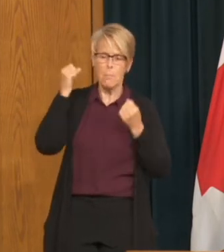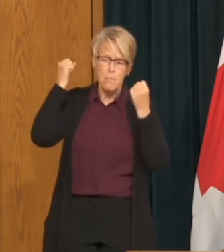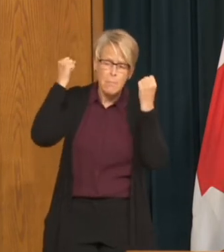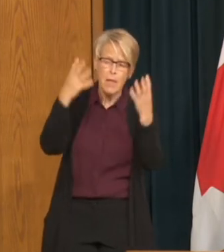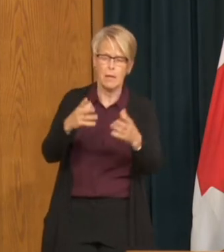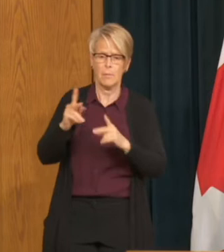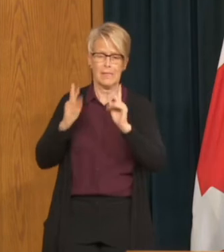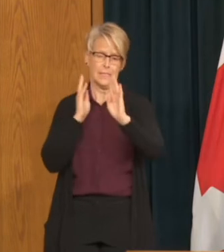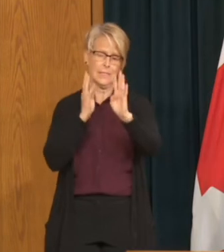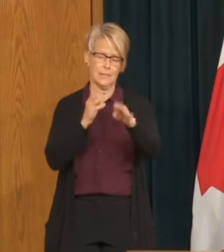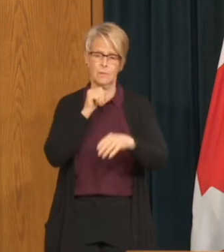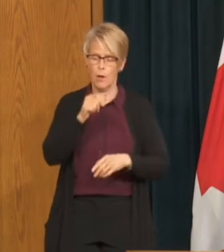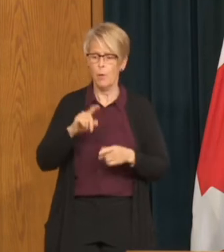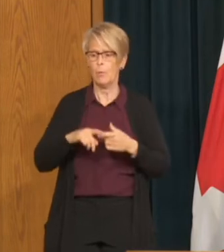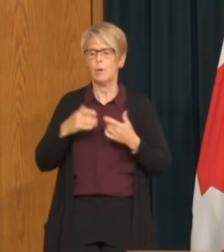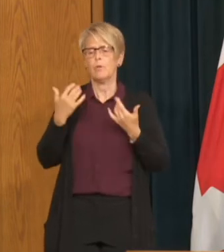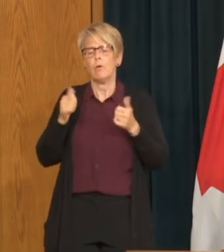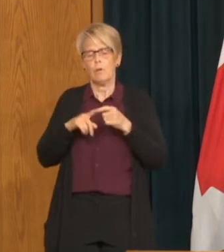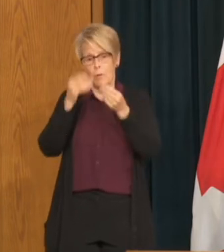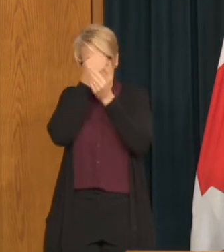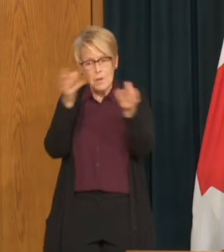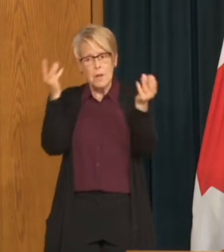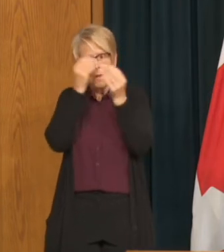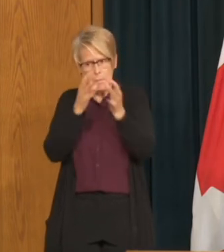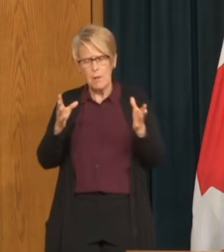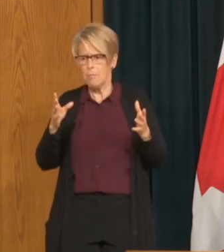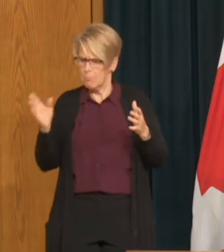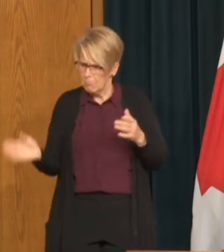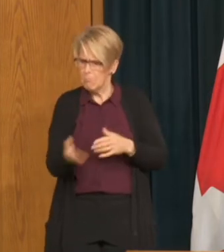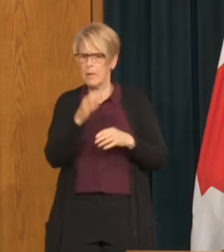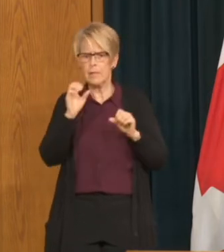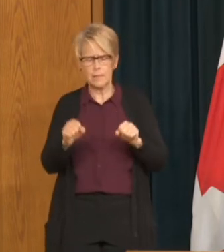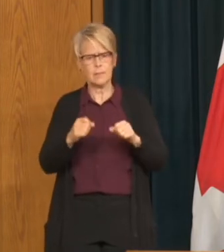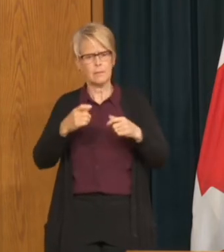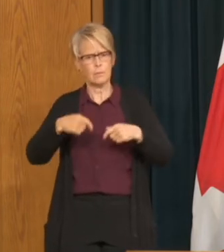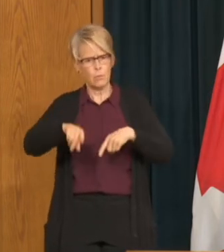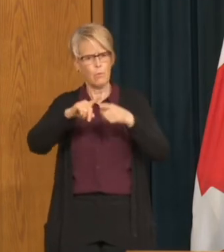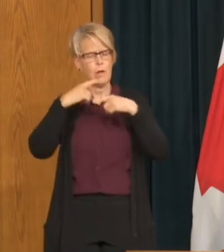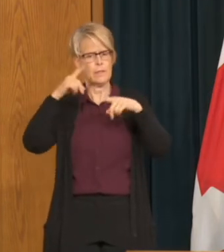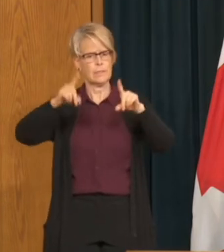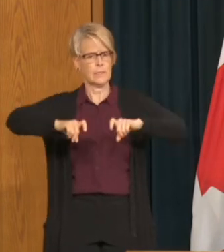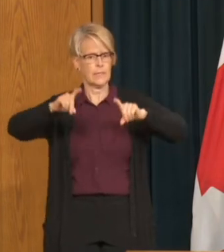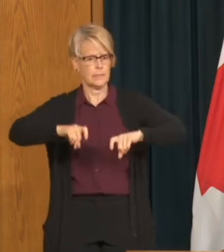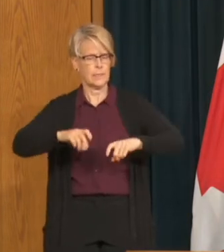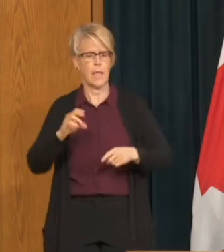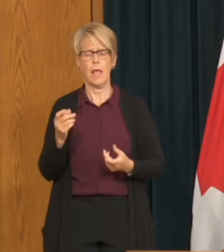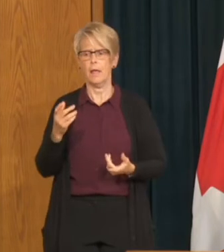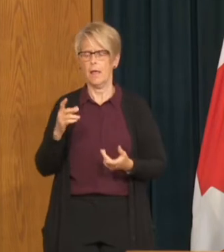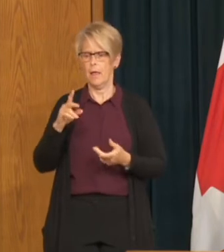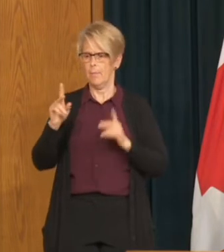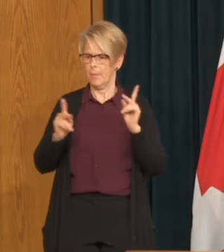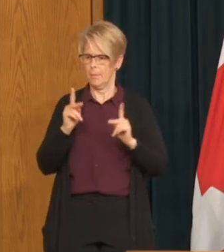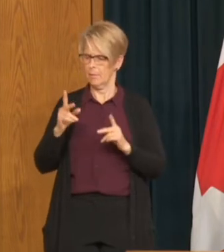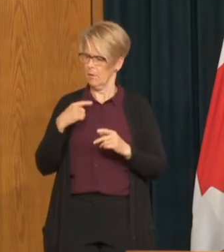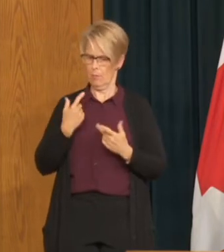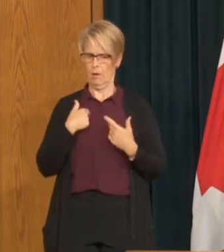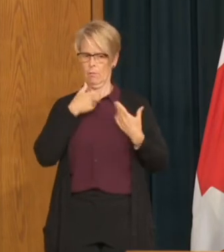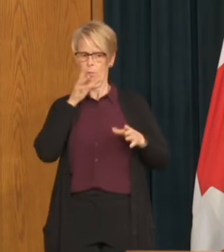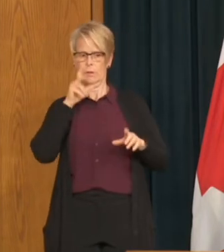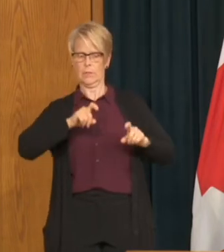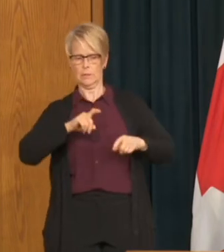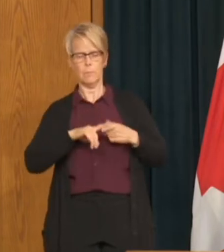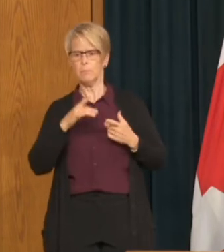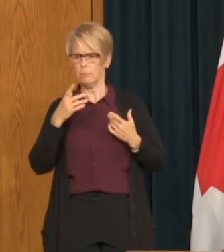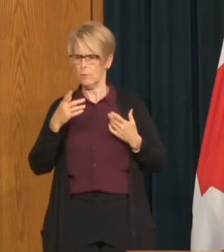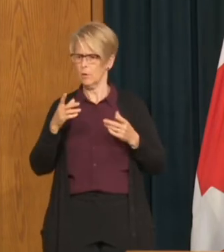public communication around testing to try to reduce anxiety around what the process involves, as well as reduce any stigma attached to getting